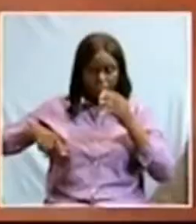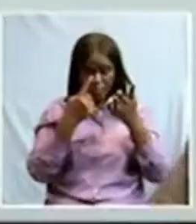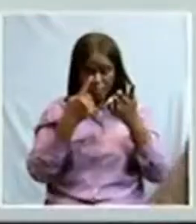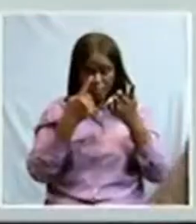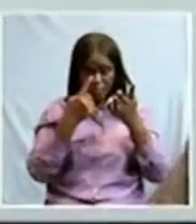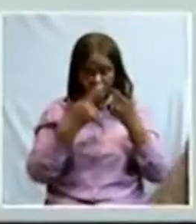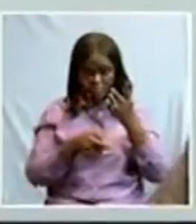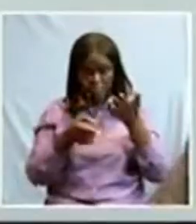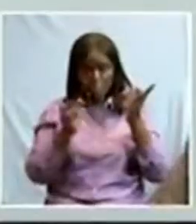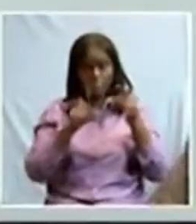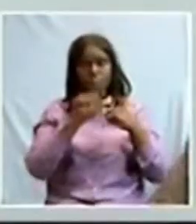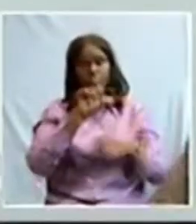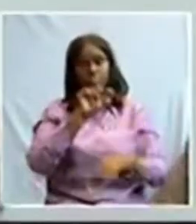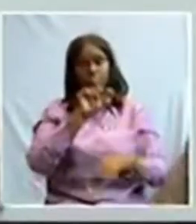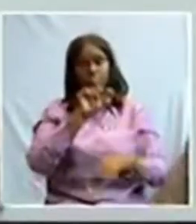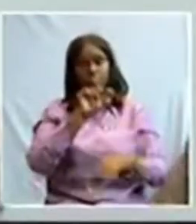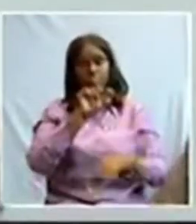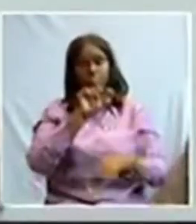Started in 2024.